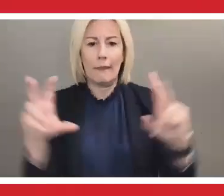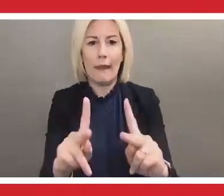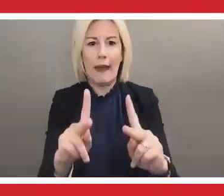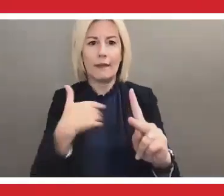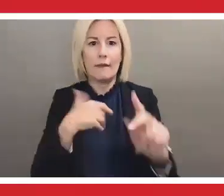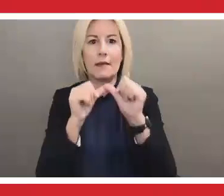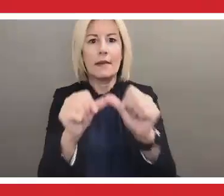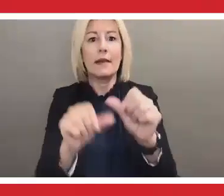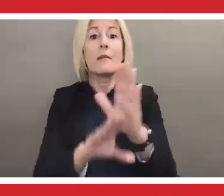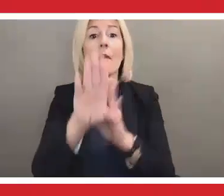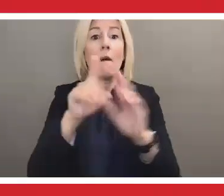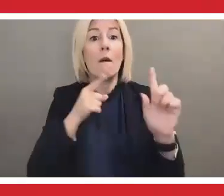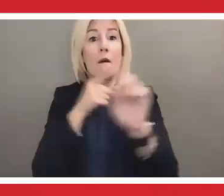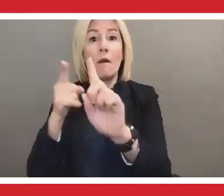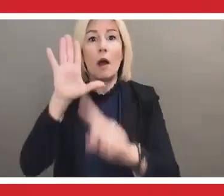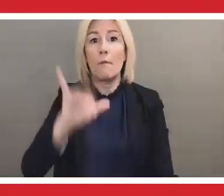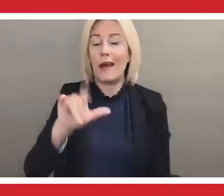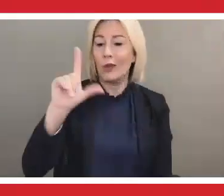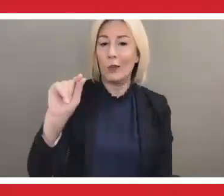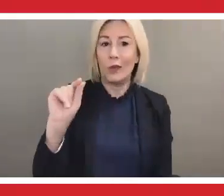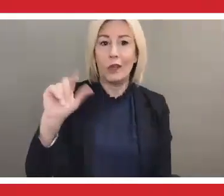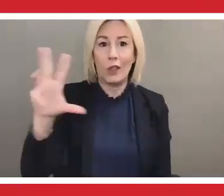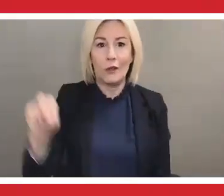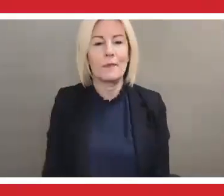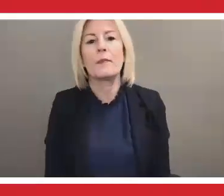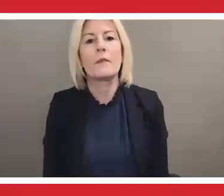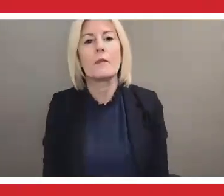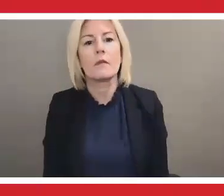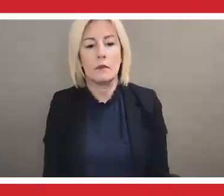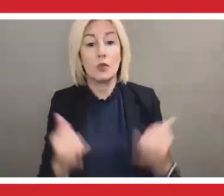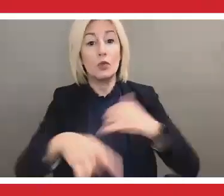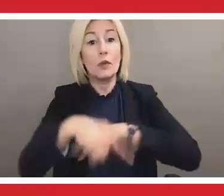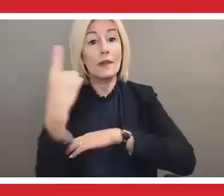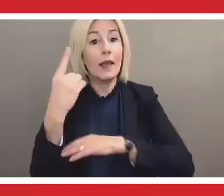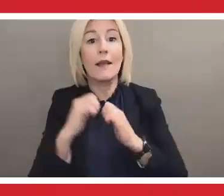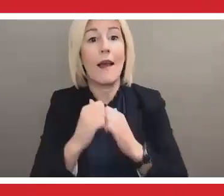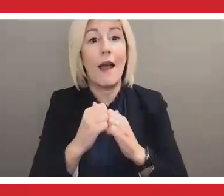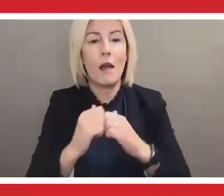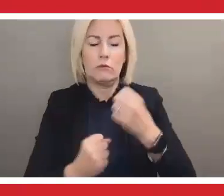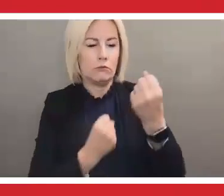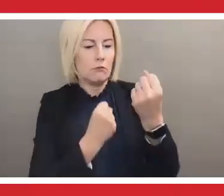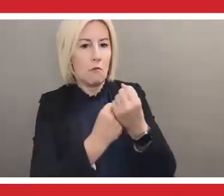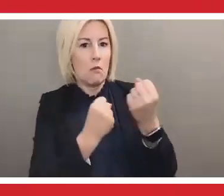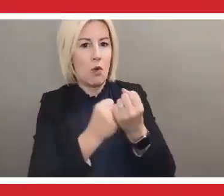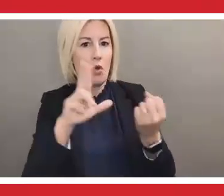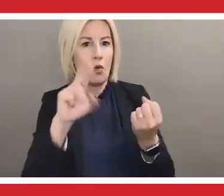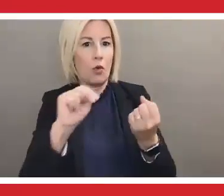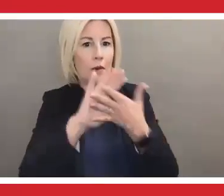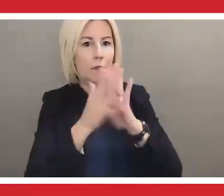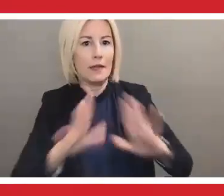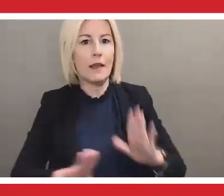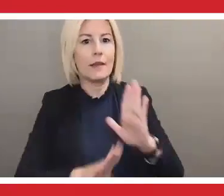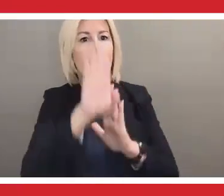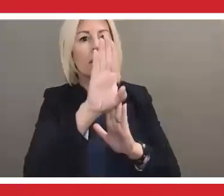Development Goals by 2030. Today's event is made possible by the support of the UN Peace and Development Trust